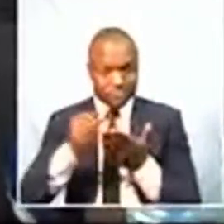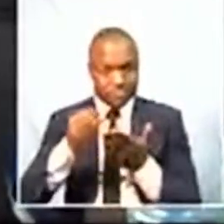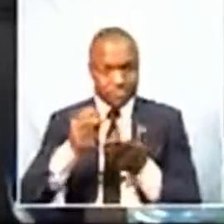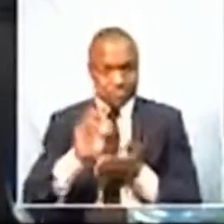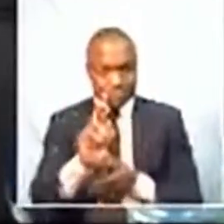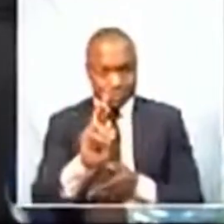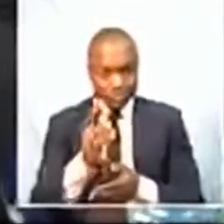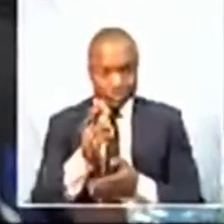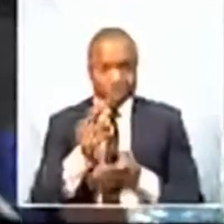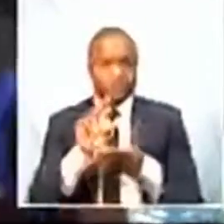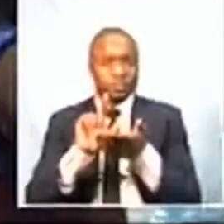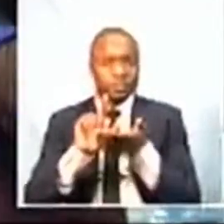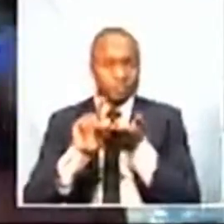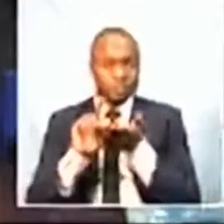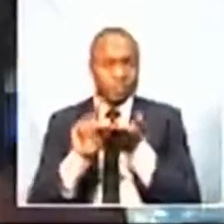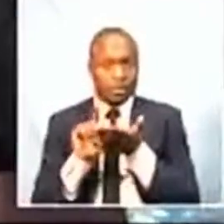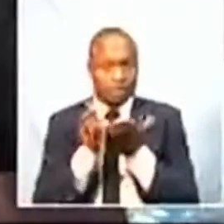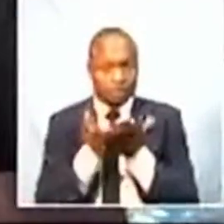20.